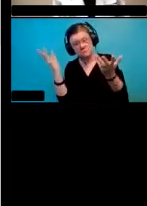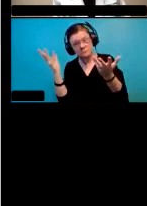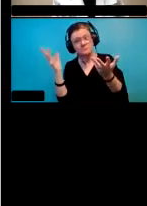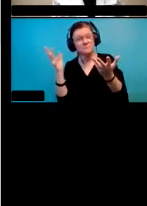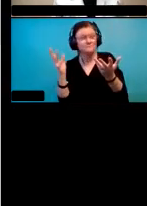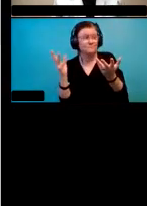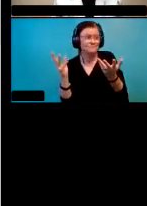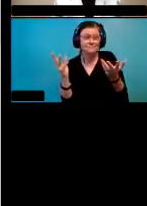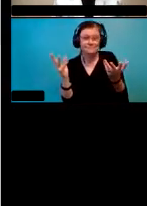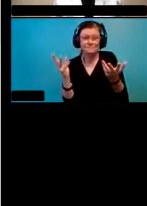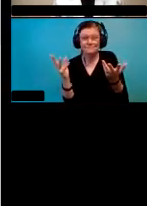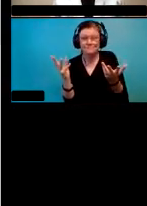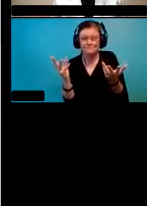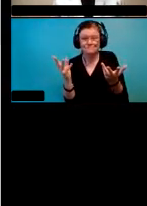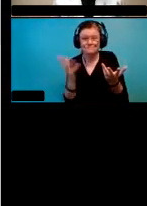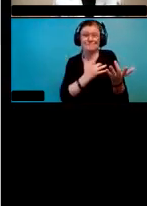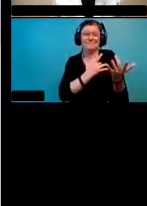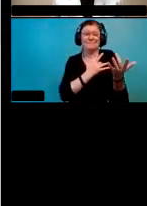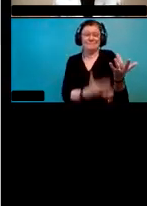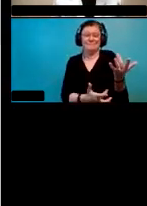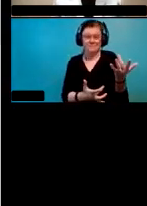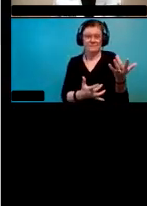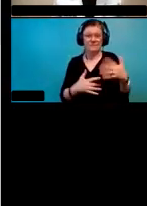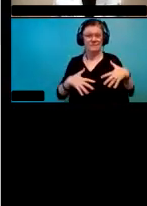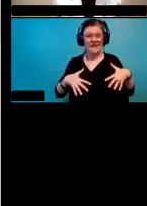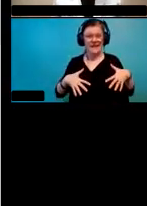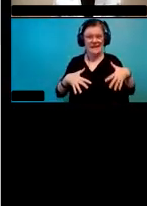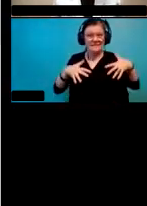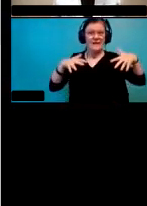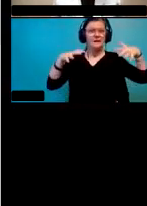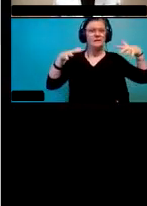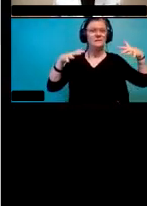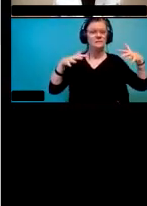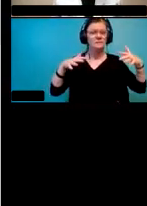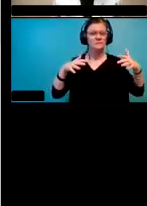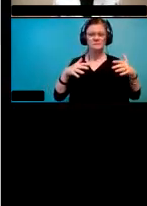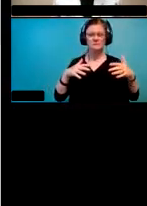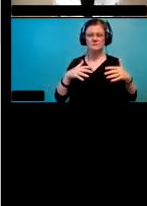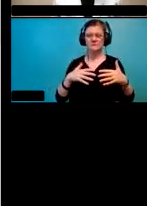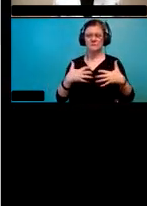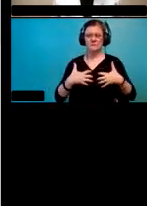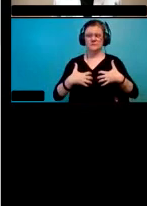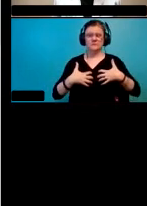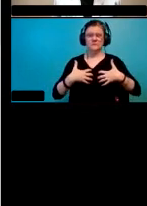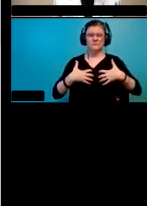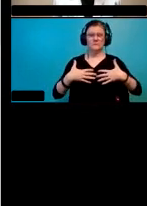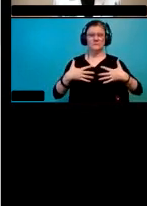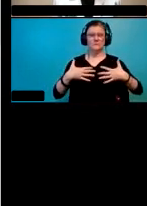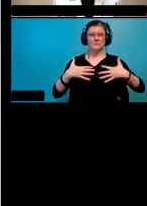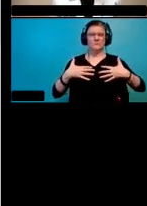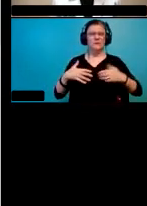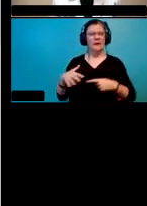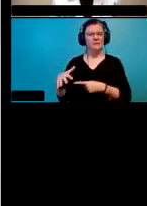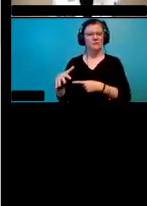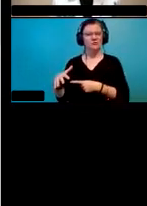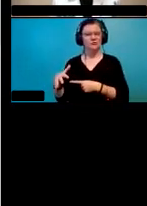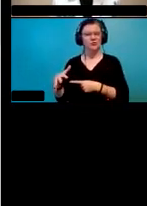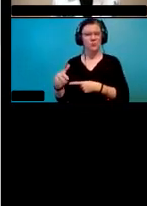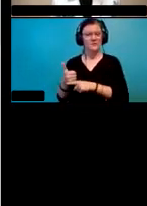there is an increase in anxiety, an increase in adrenaline, and it'll just fuel that tremor a little bit